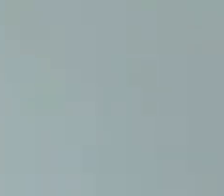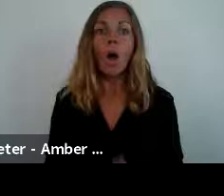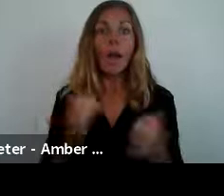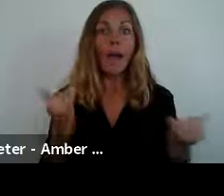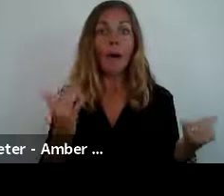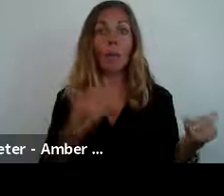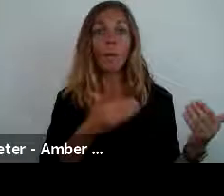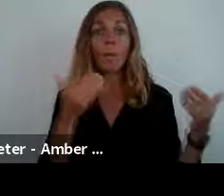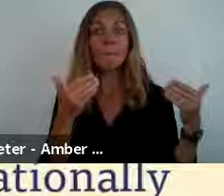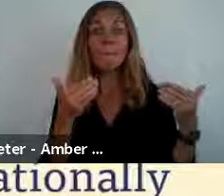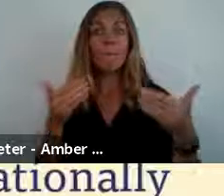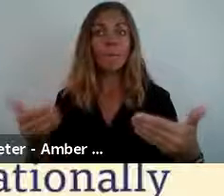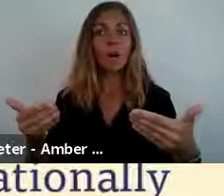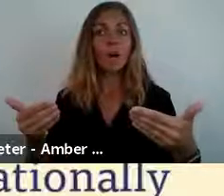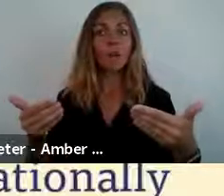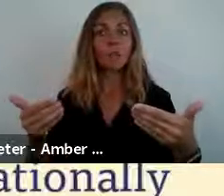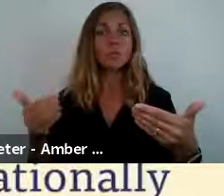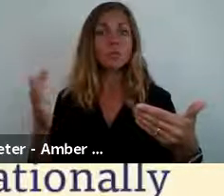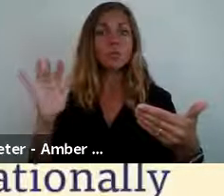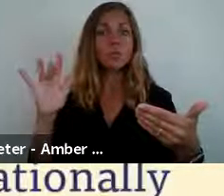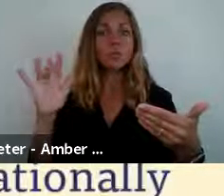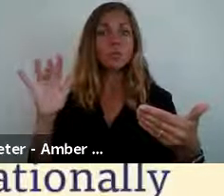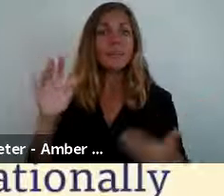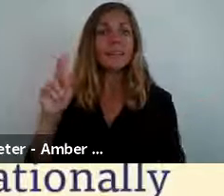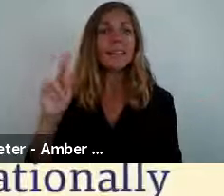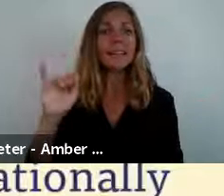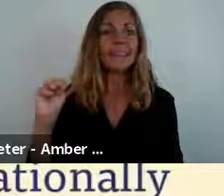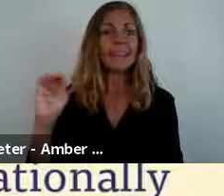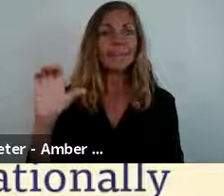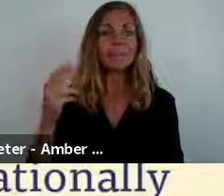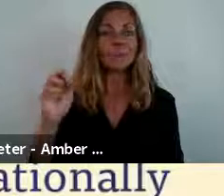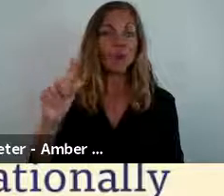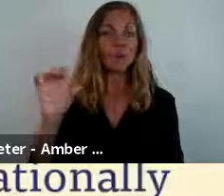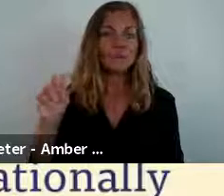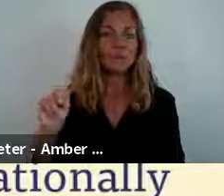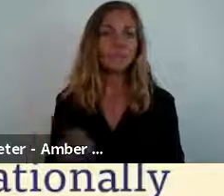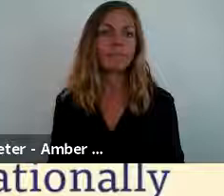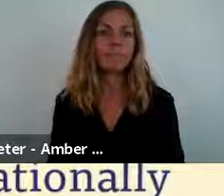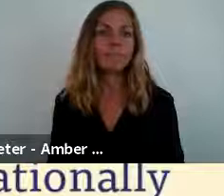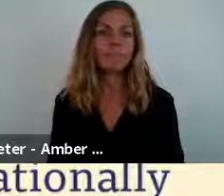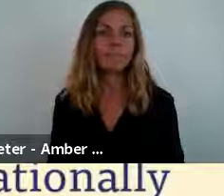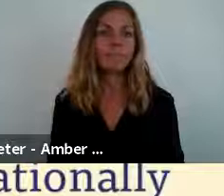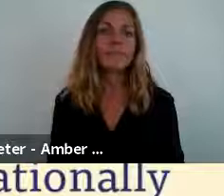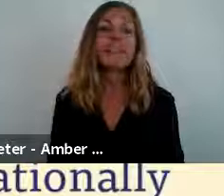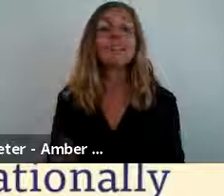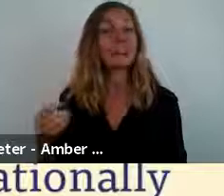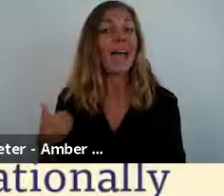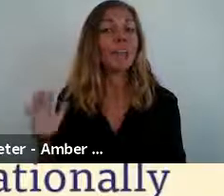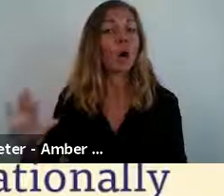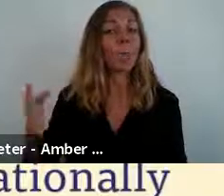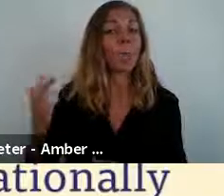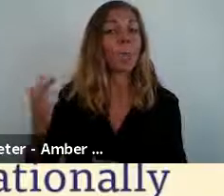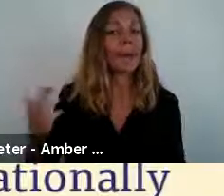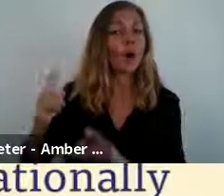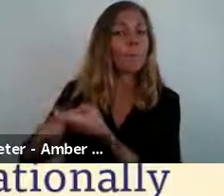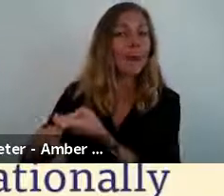move on next now with Kim Charlson, who does have her buddy you see in the picture with